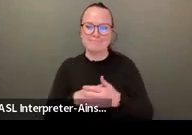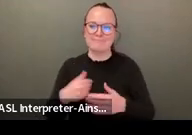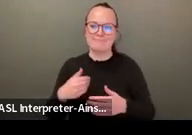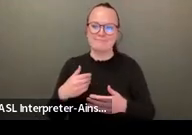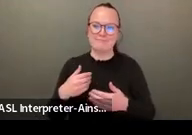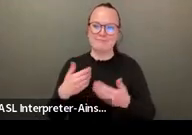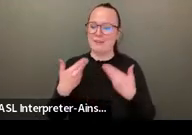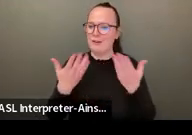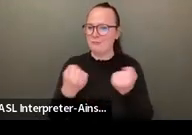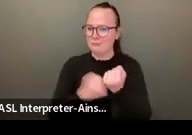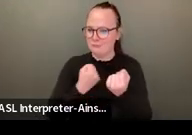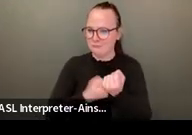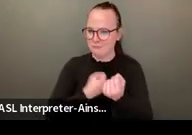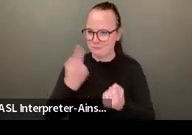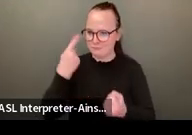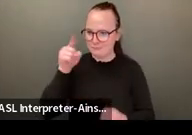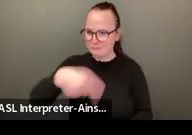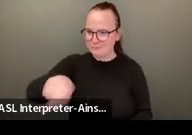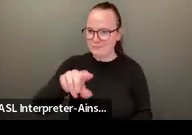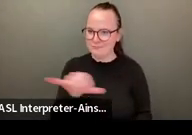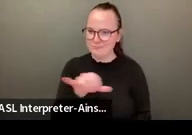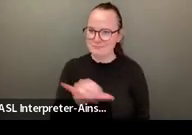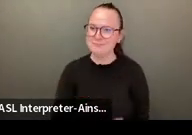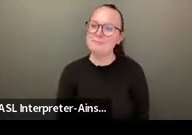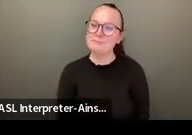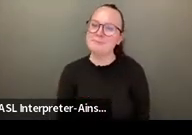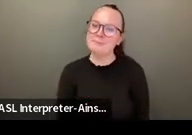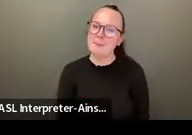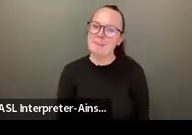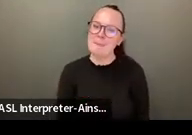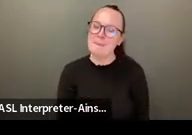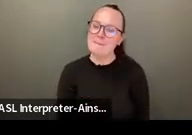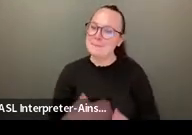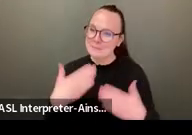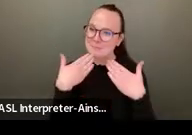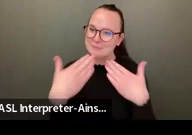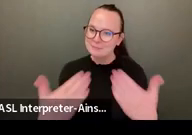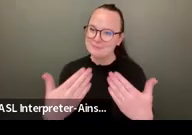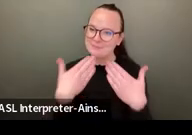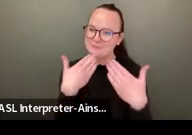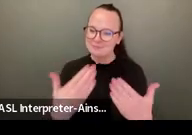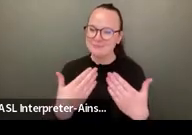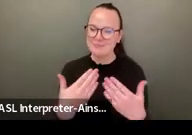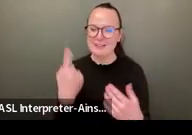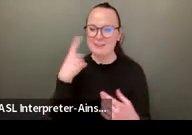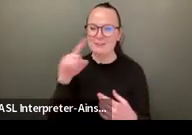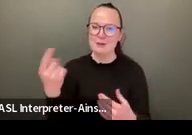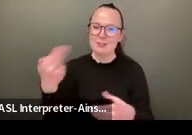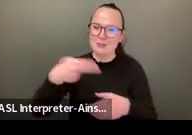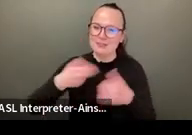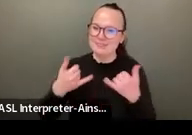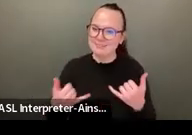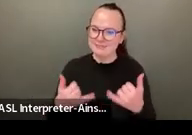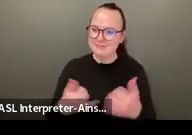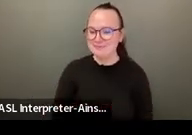can. And thank you very much for joining us today.